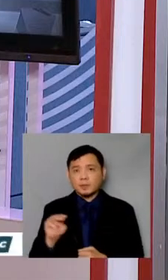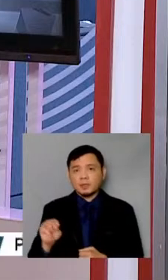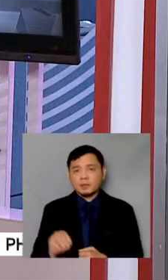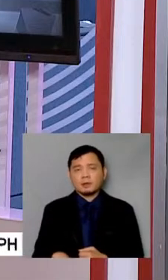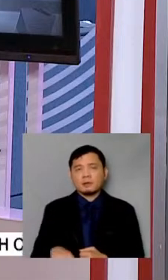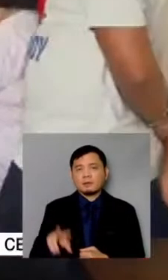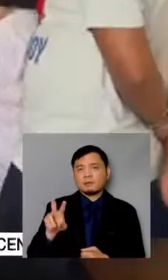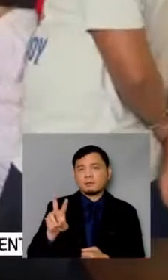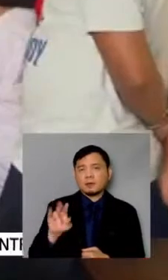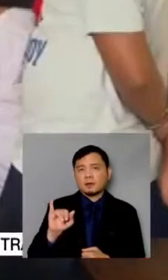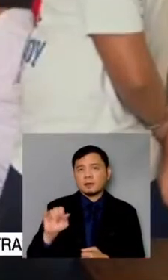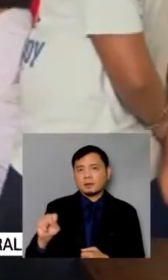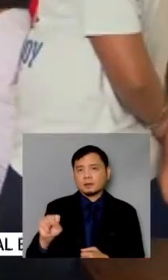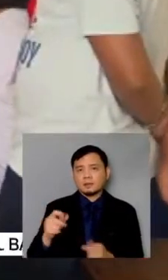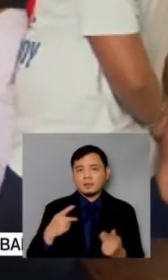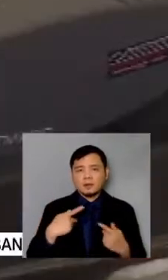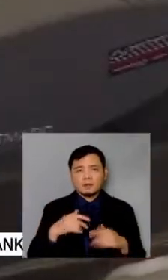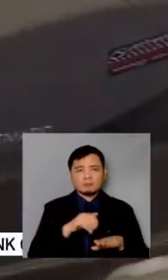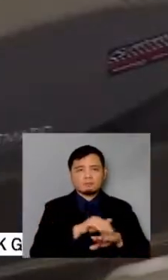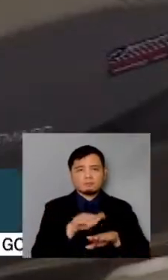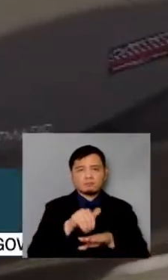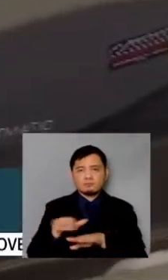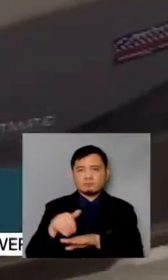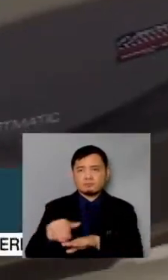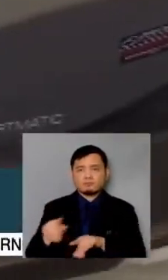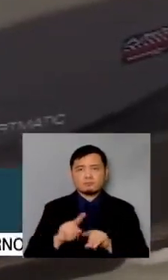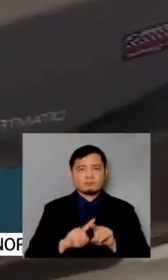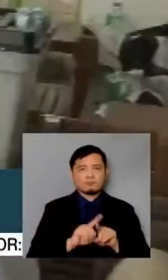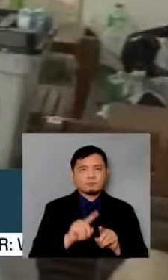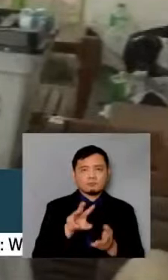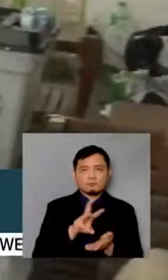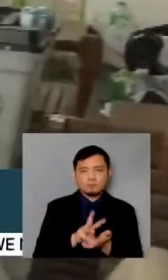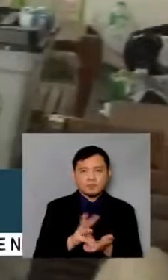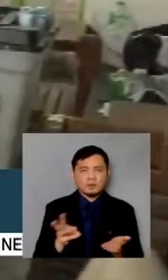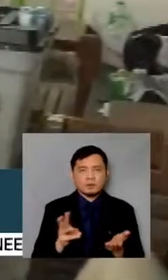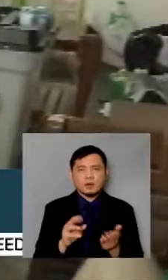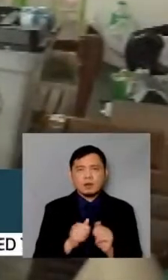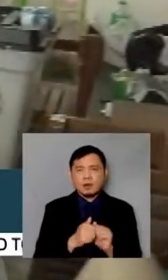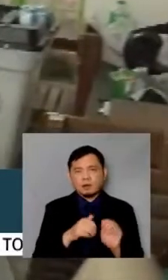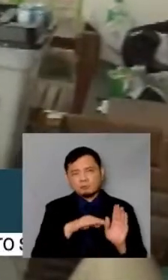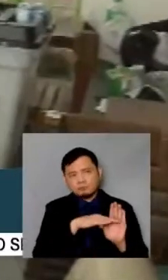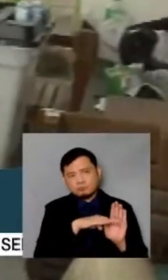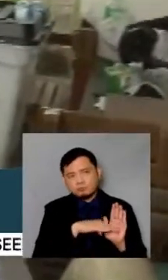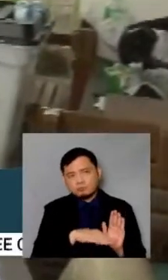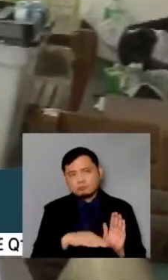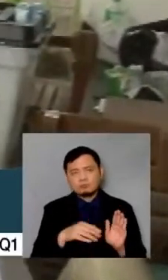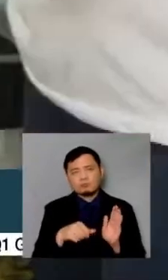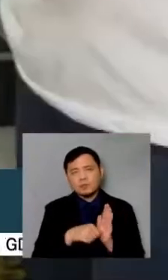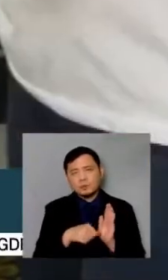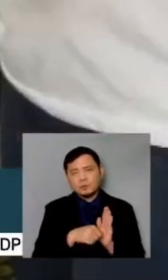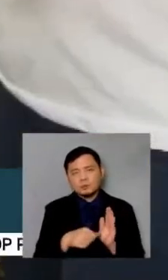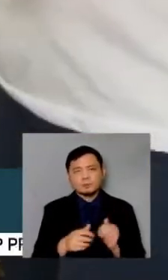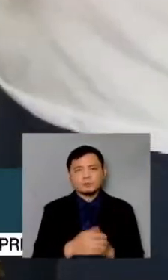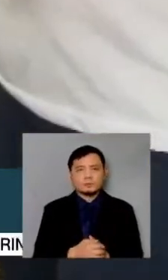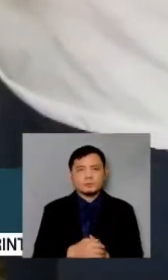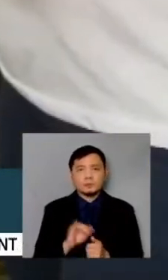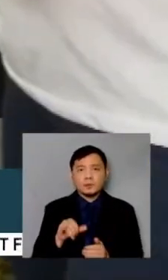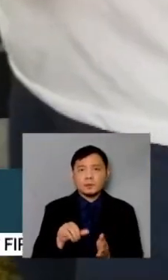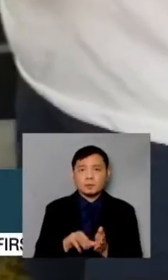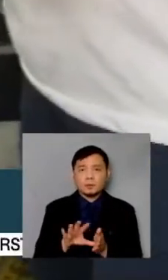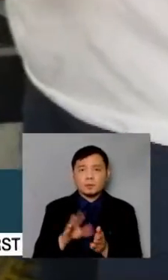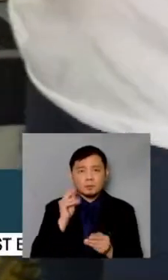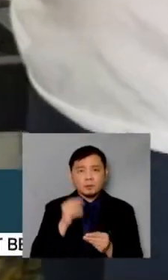precinct locations and simplified instructions on casting of votes. COMELEC earlier aimed to distribute the VIS by